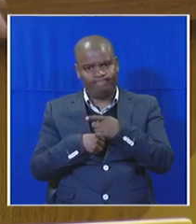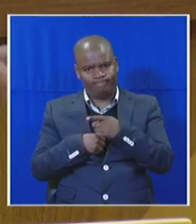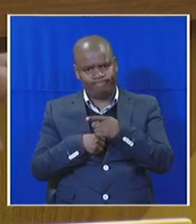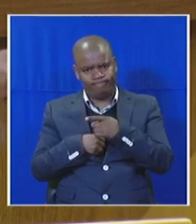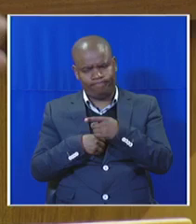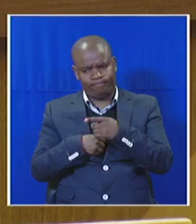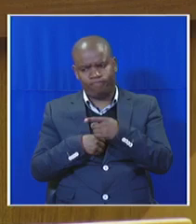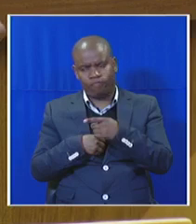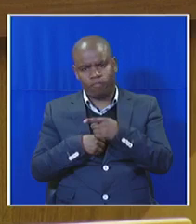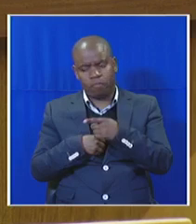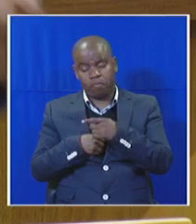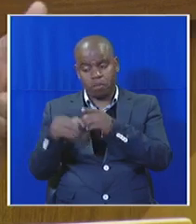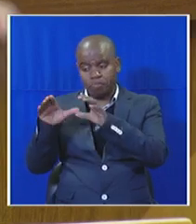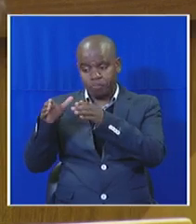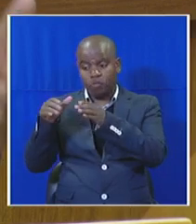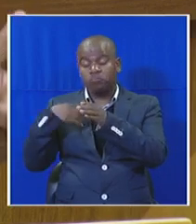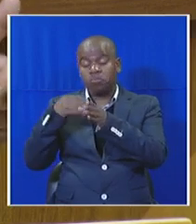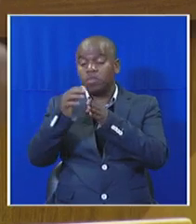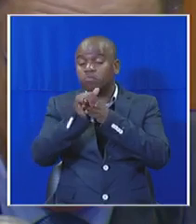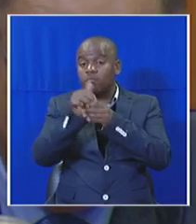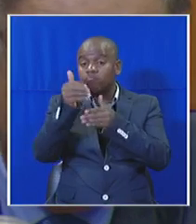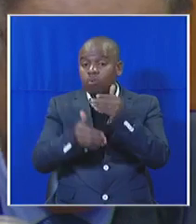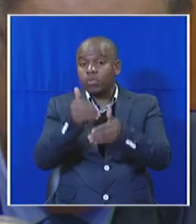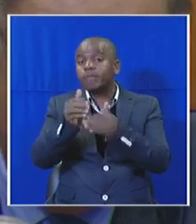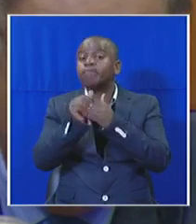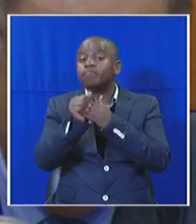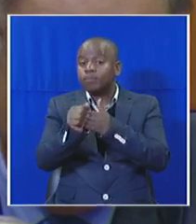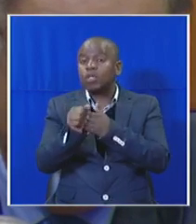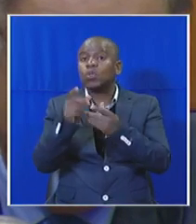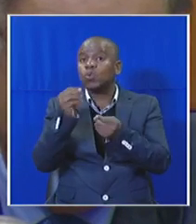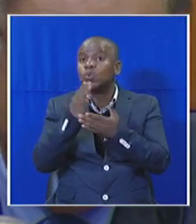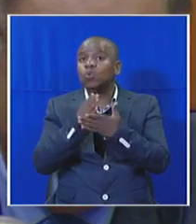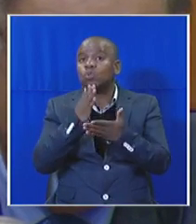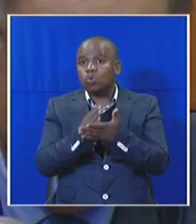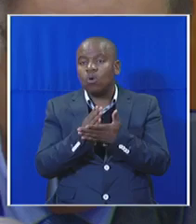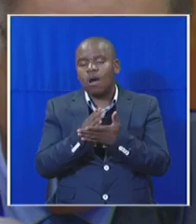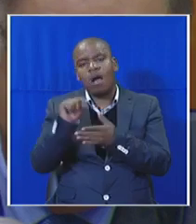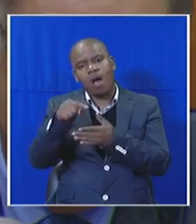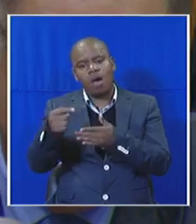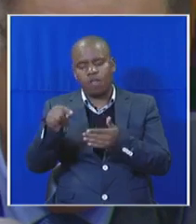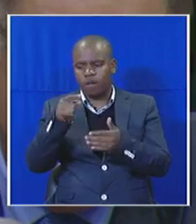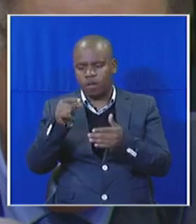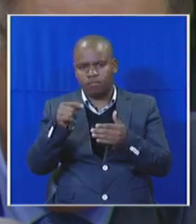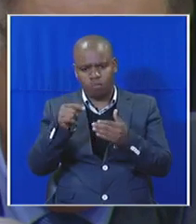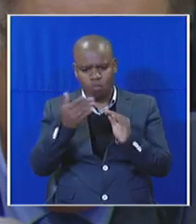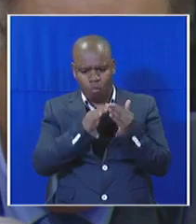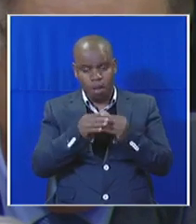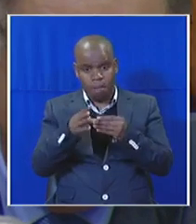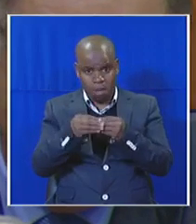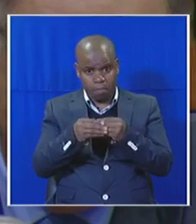lead the process, it means you are taking into account some of the citizens who might not